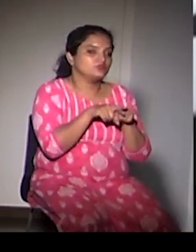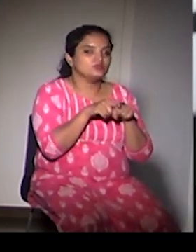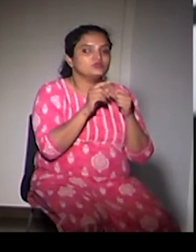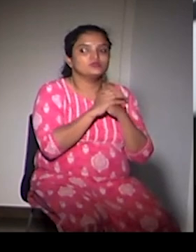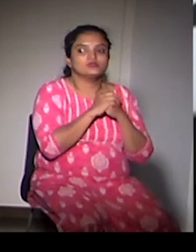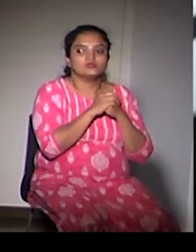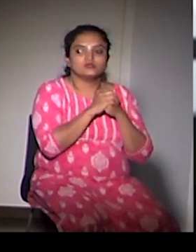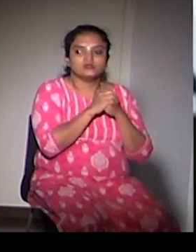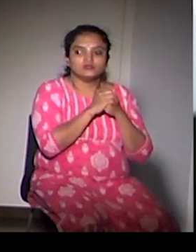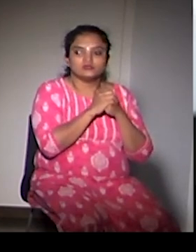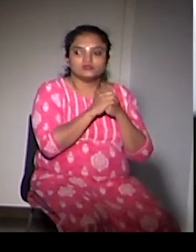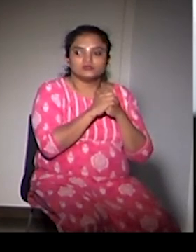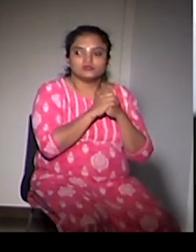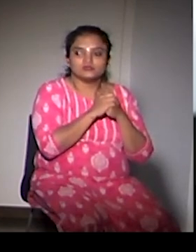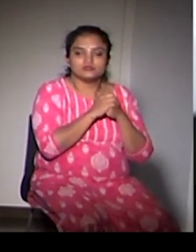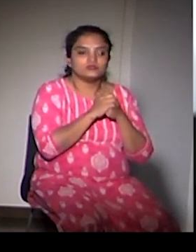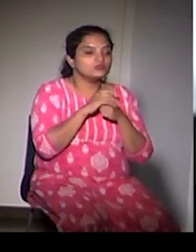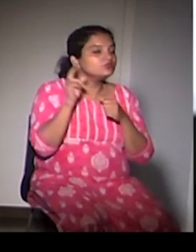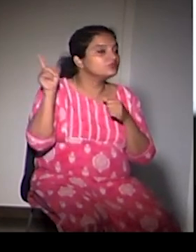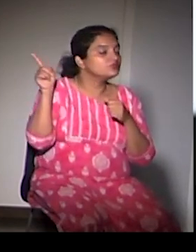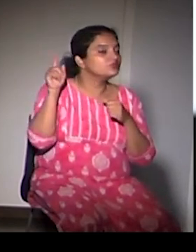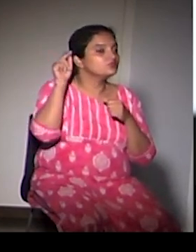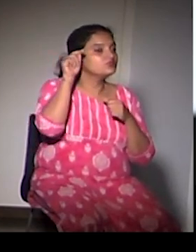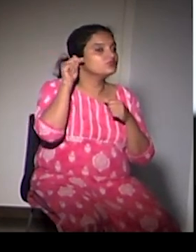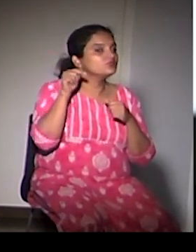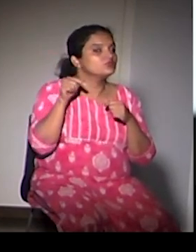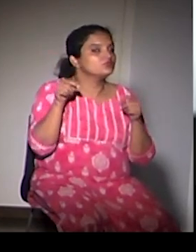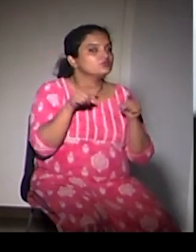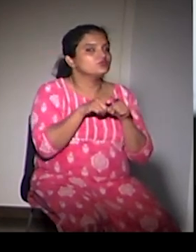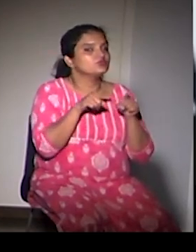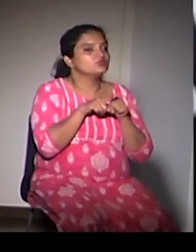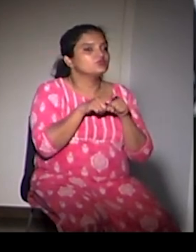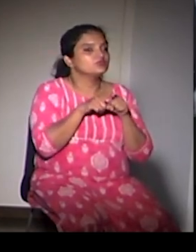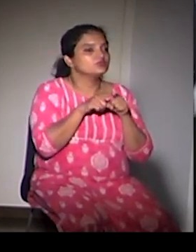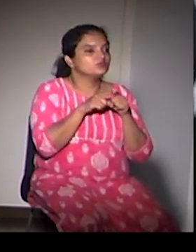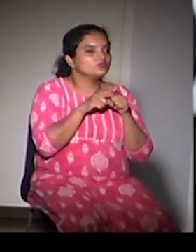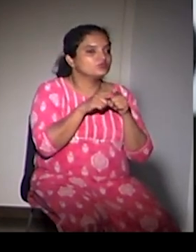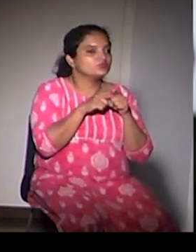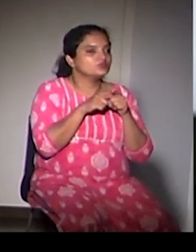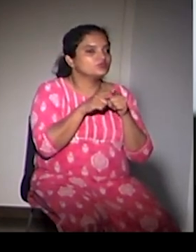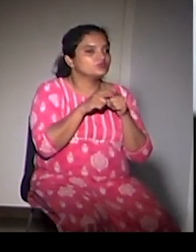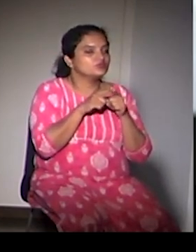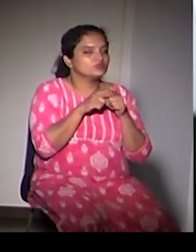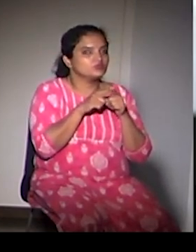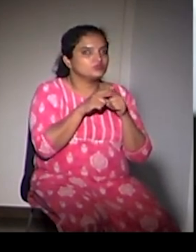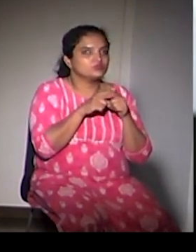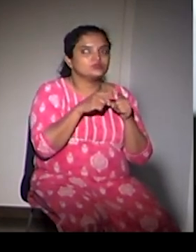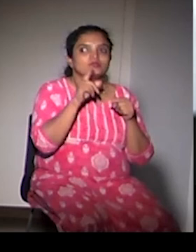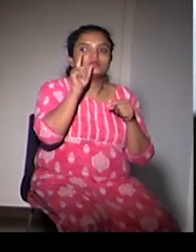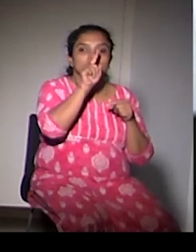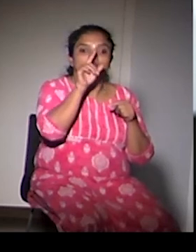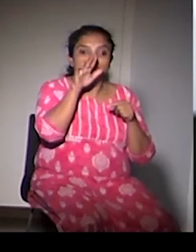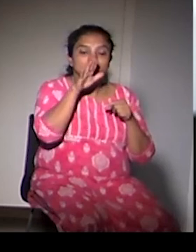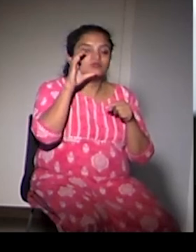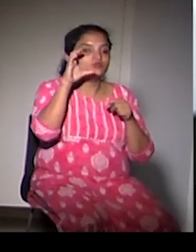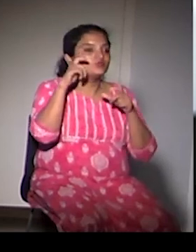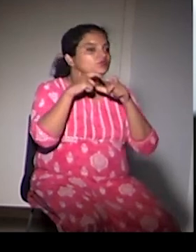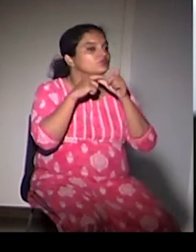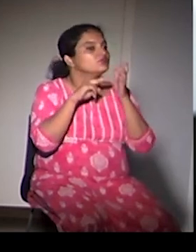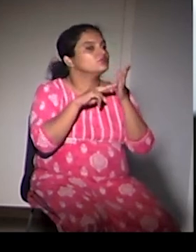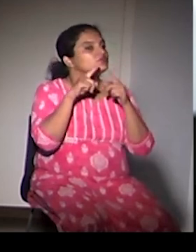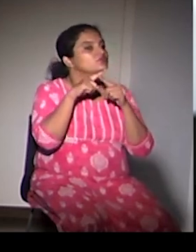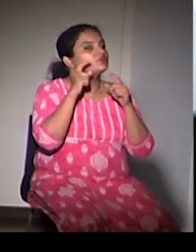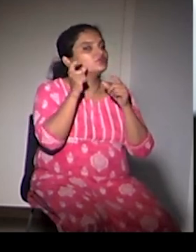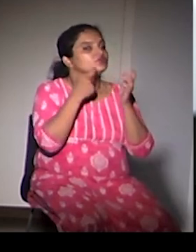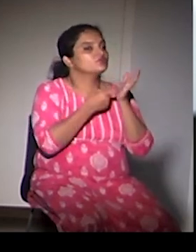very crisp designs. These are produced in the mid-15th century, so they're quite early as